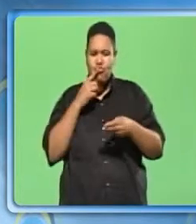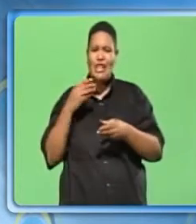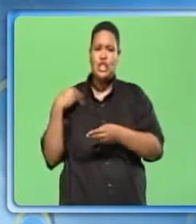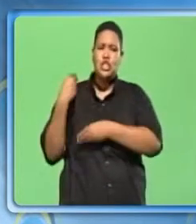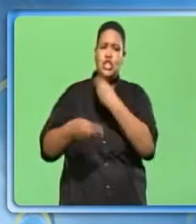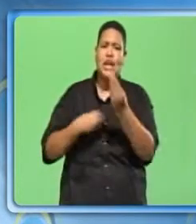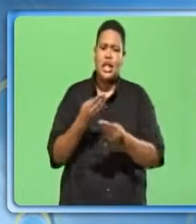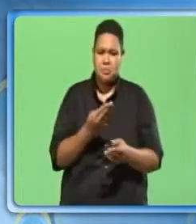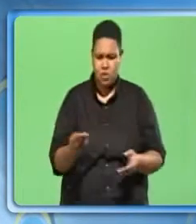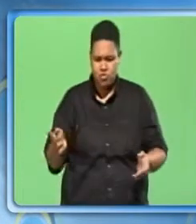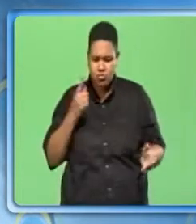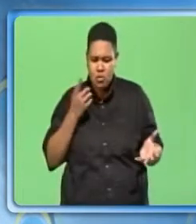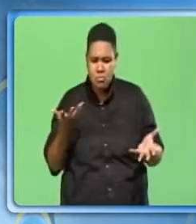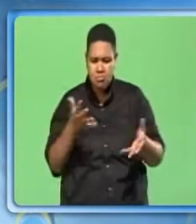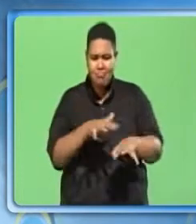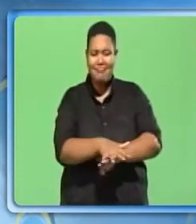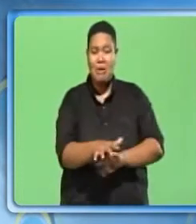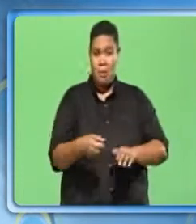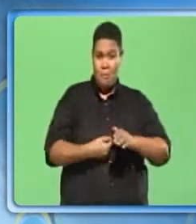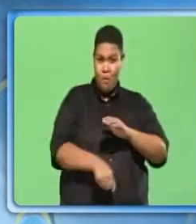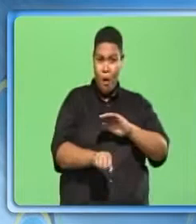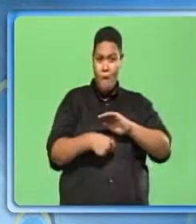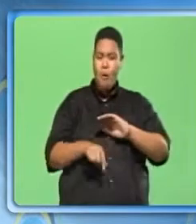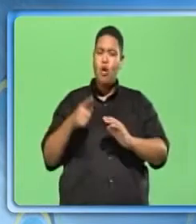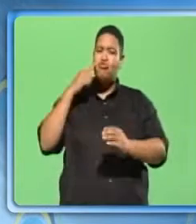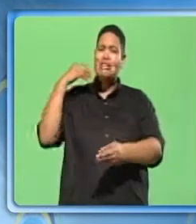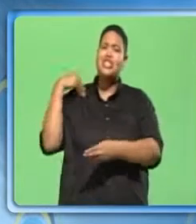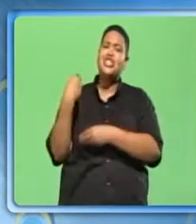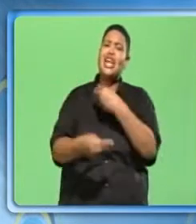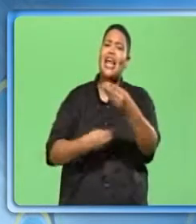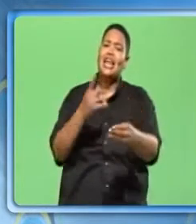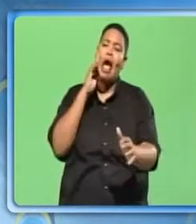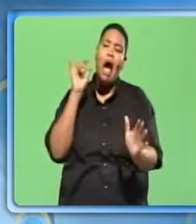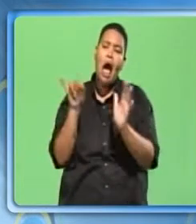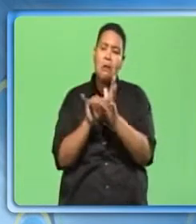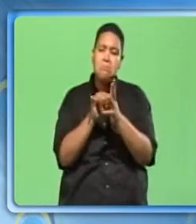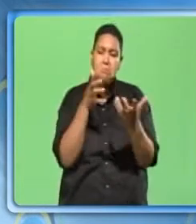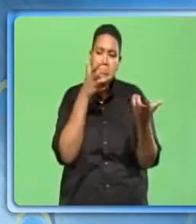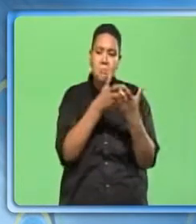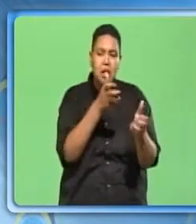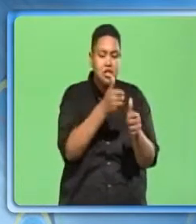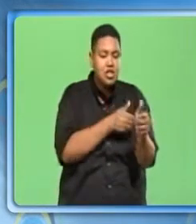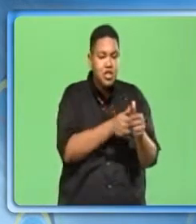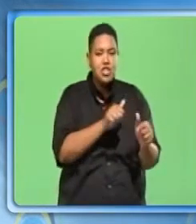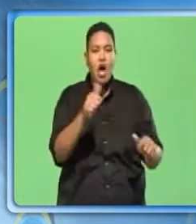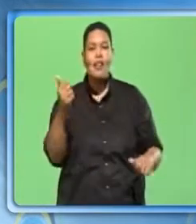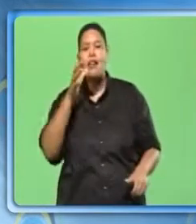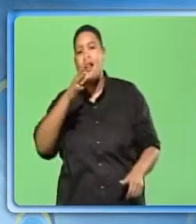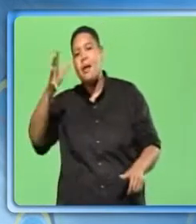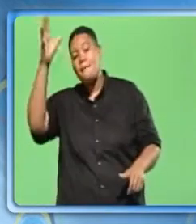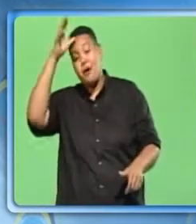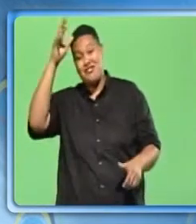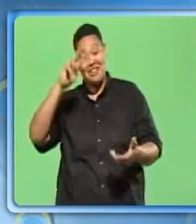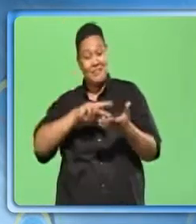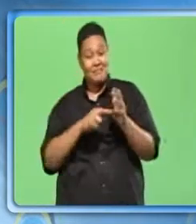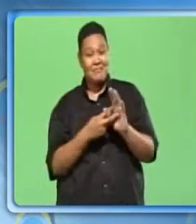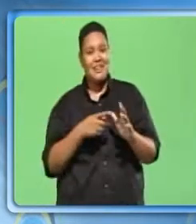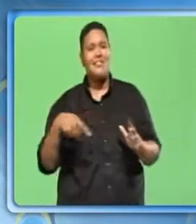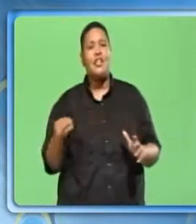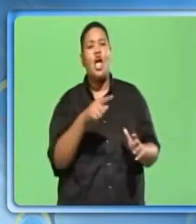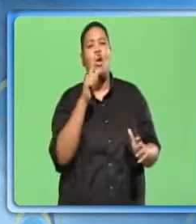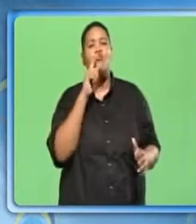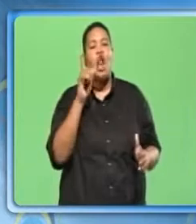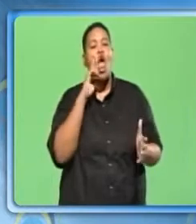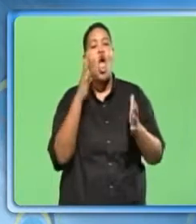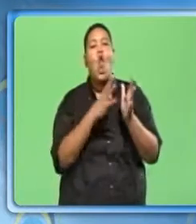cells. The offspring are therefore genetically identical to each other and to their parent. In other words, they are